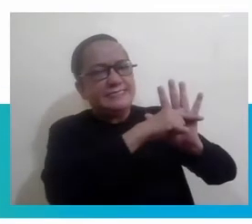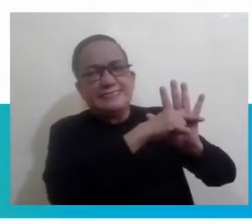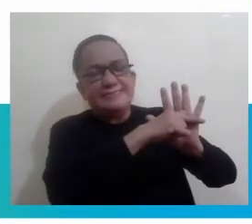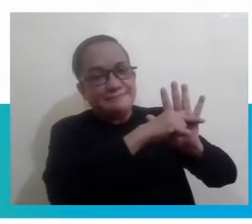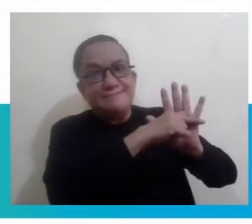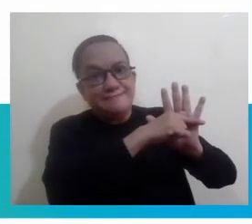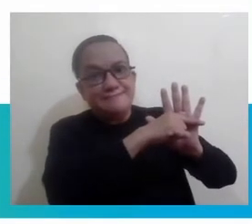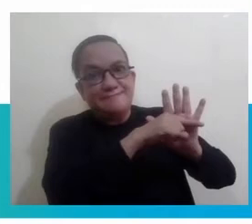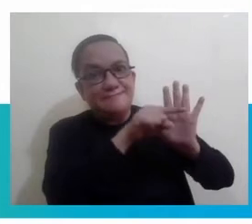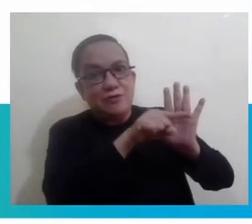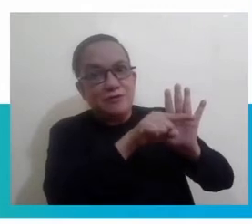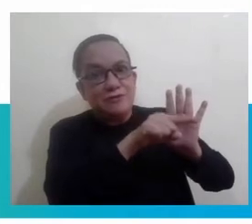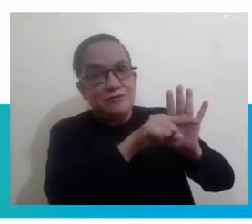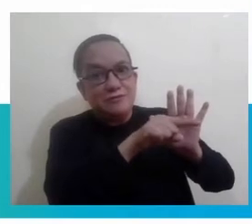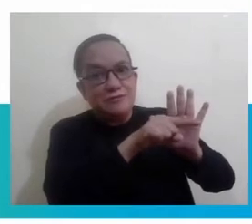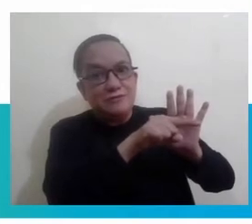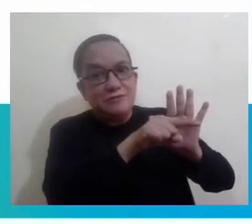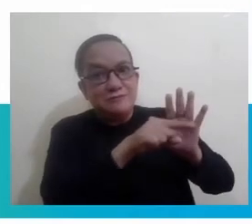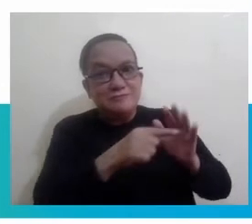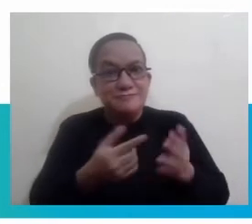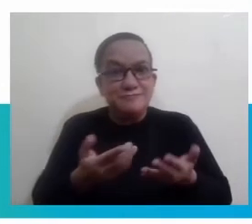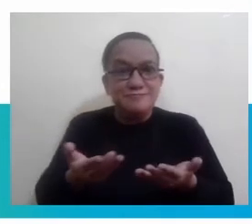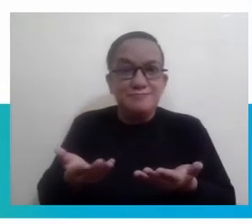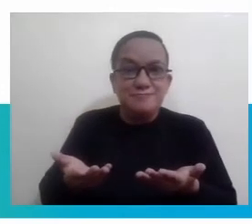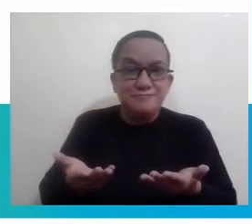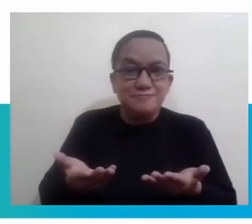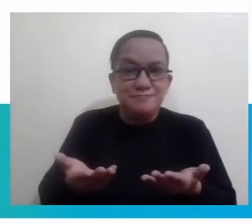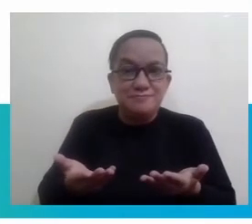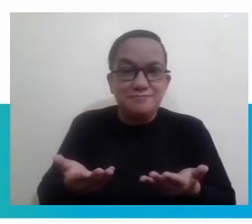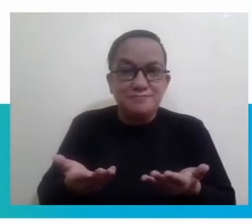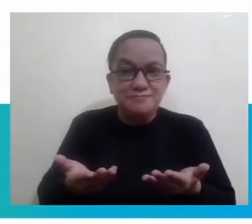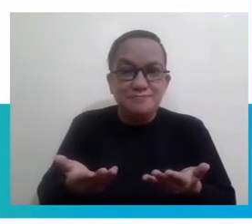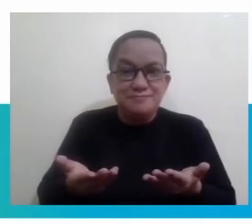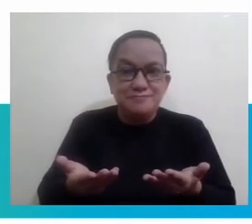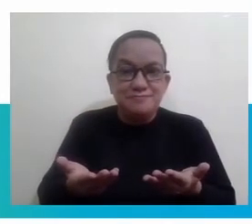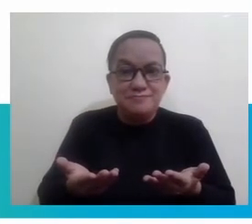to take on this question first from the Solomon Islands?